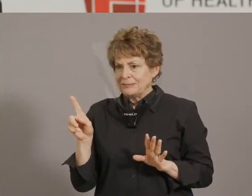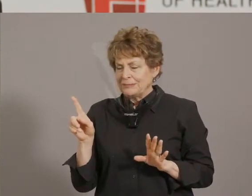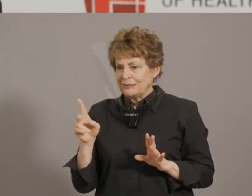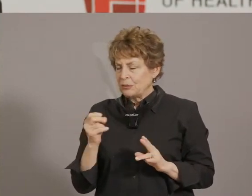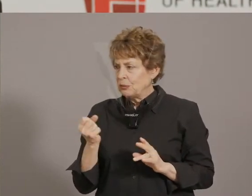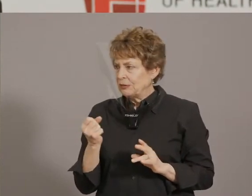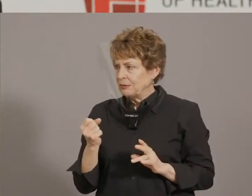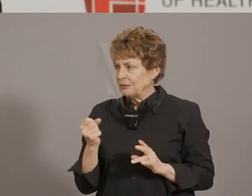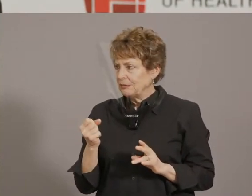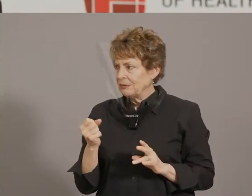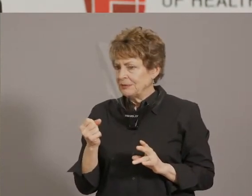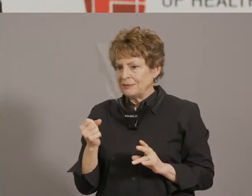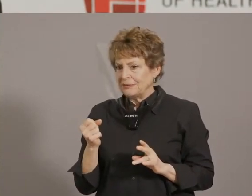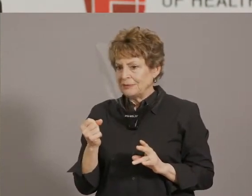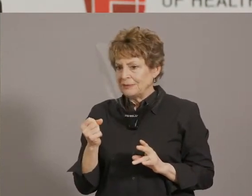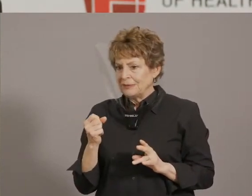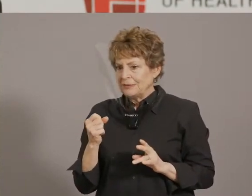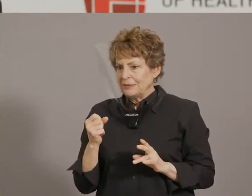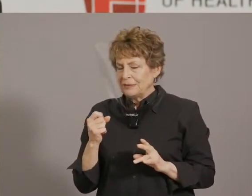This should be Avery.